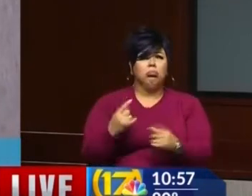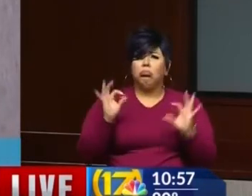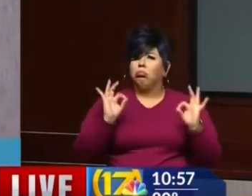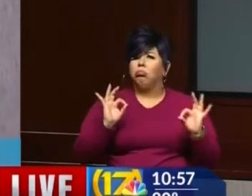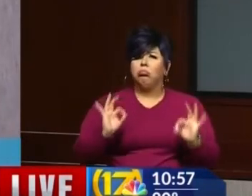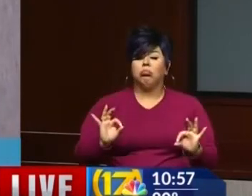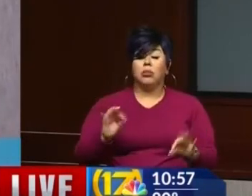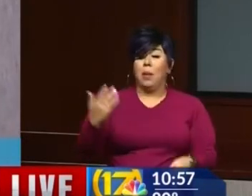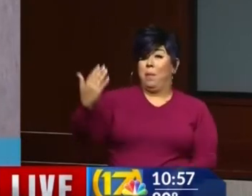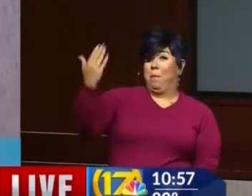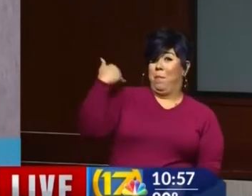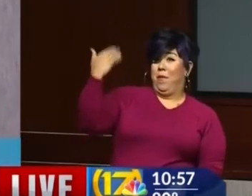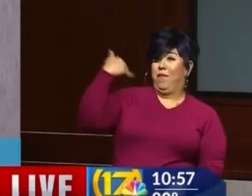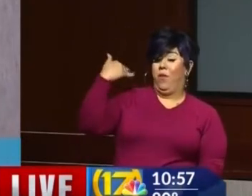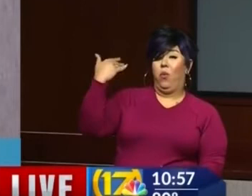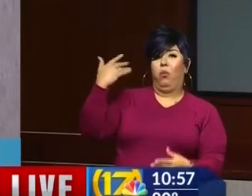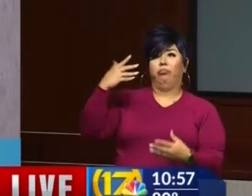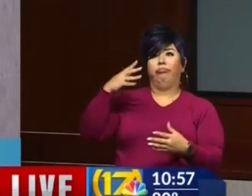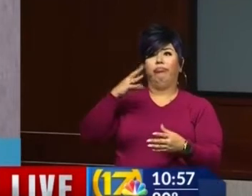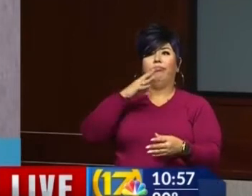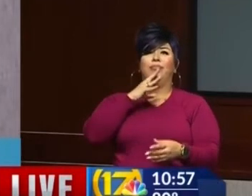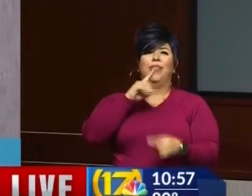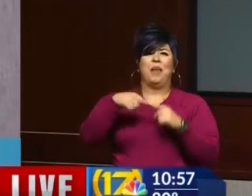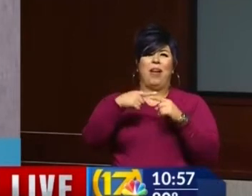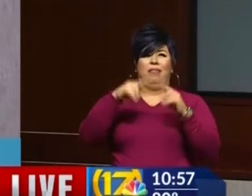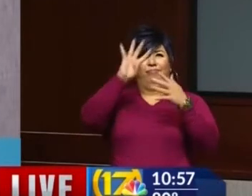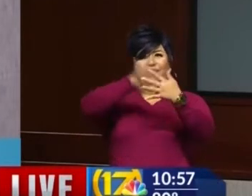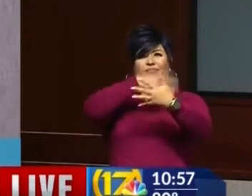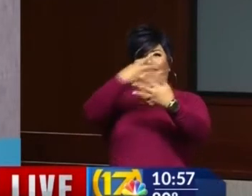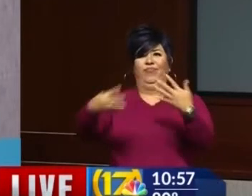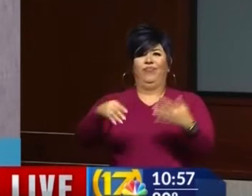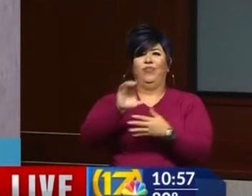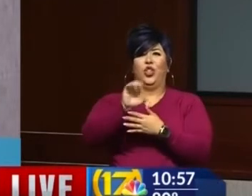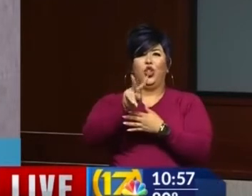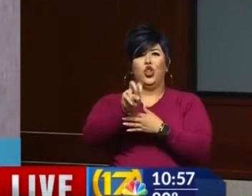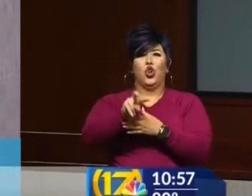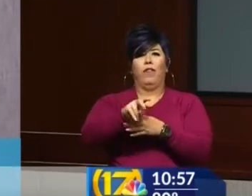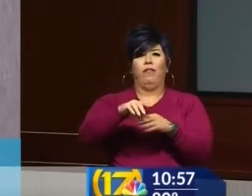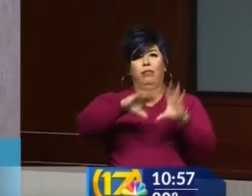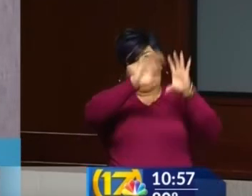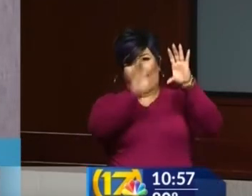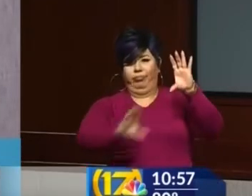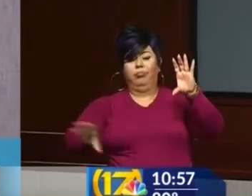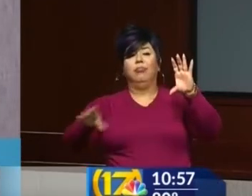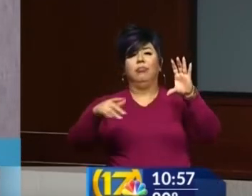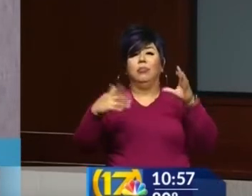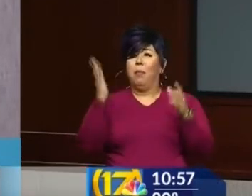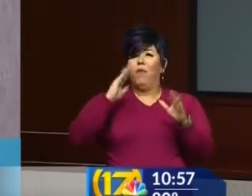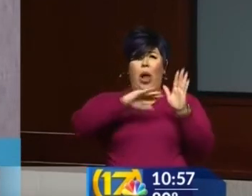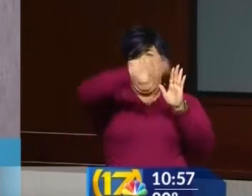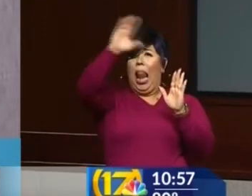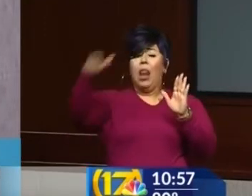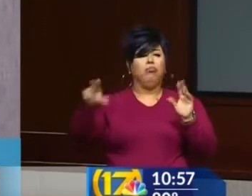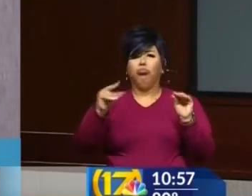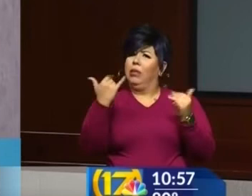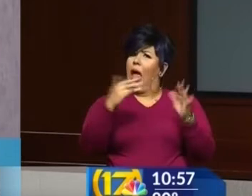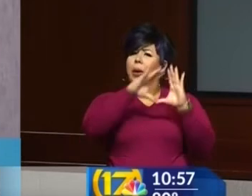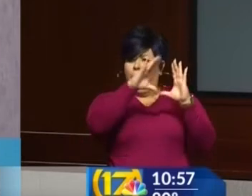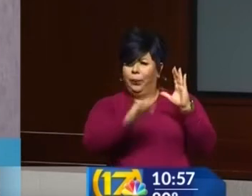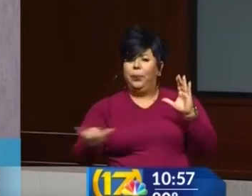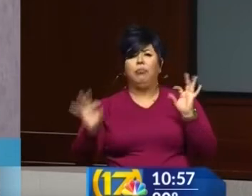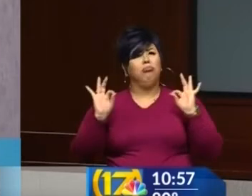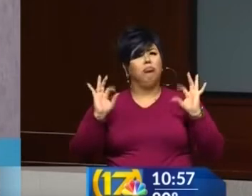were worried about, that Ryan has spoken about earlier, continues to flatten. We've been doing a good job at making sure those hospitals